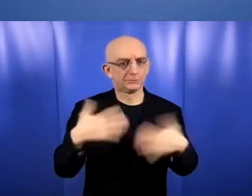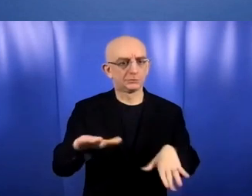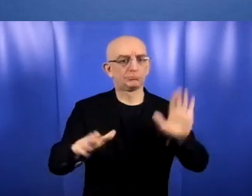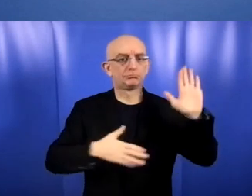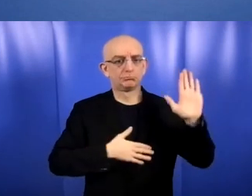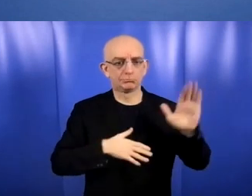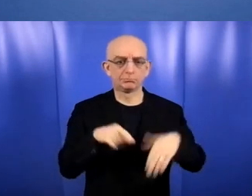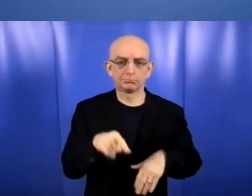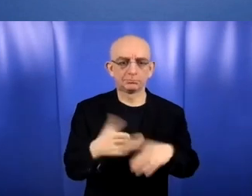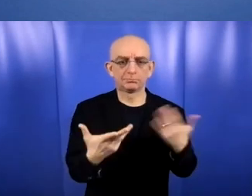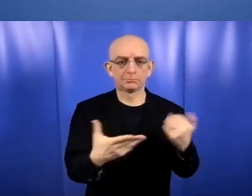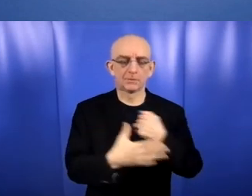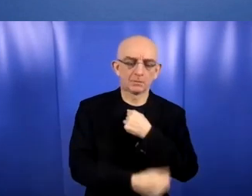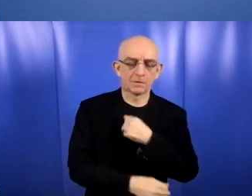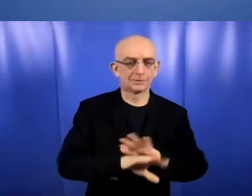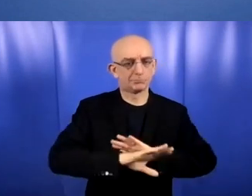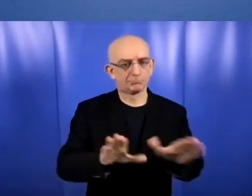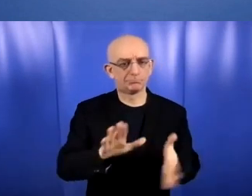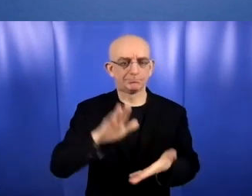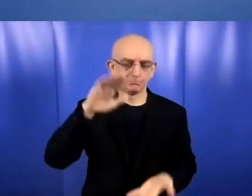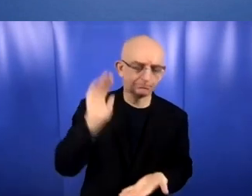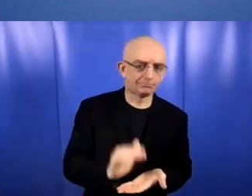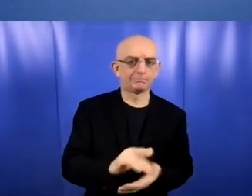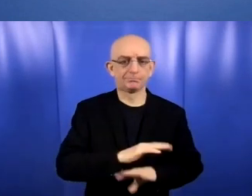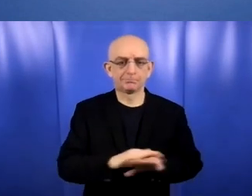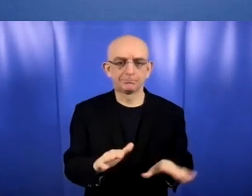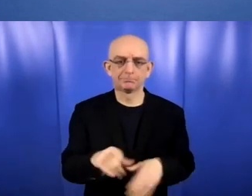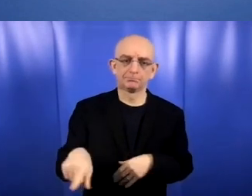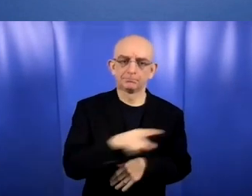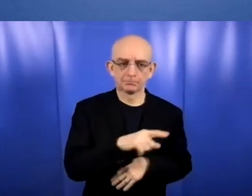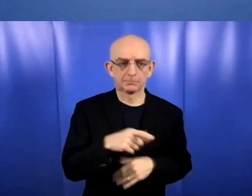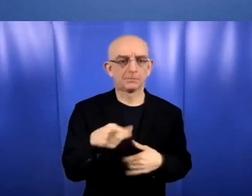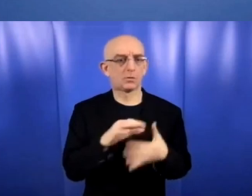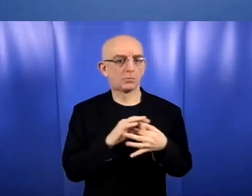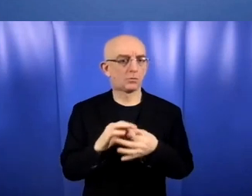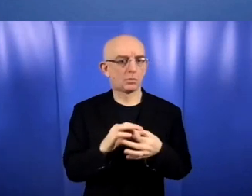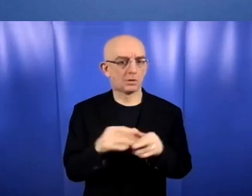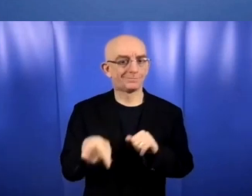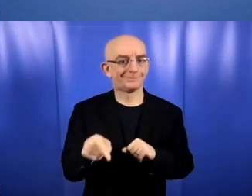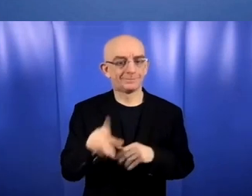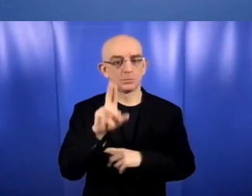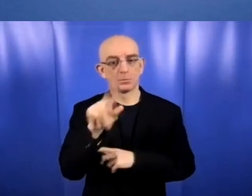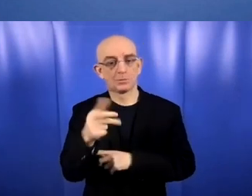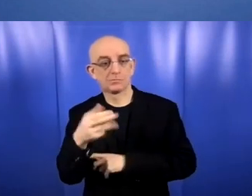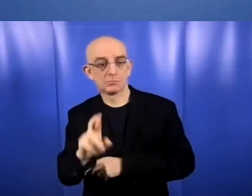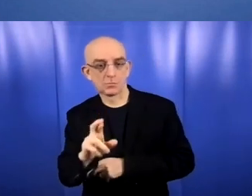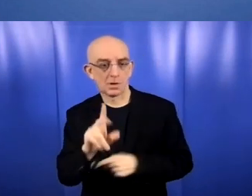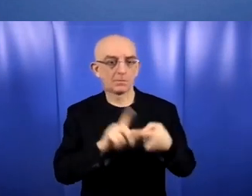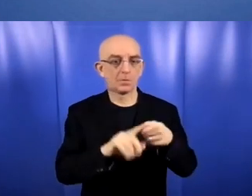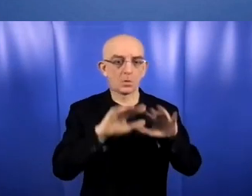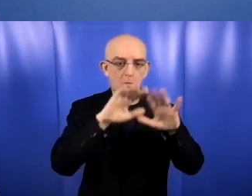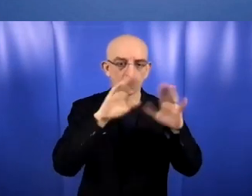that are taking a well-known methodology from the development world, the graduation approach, and are applying it